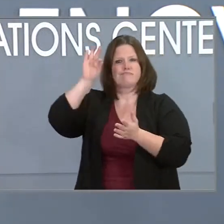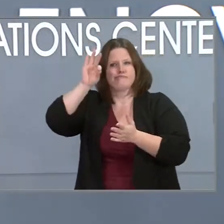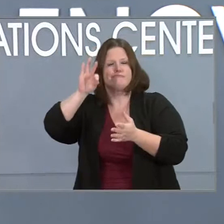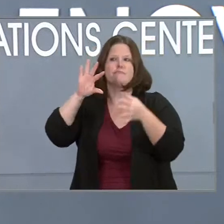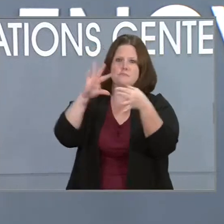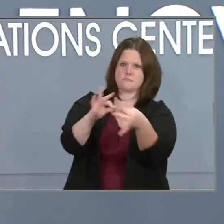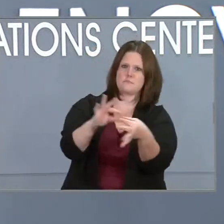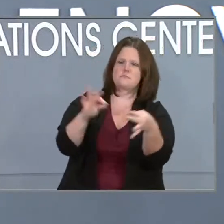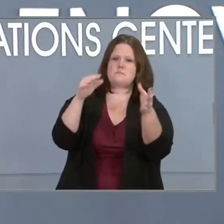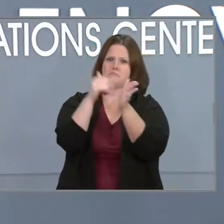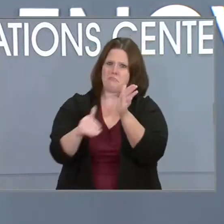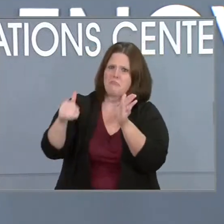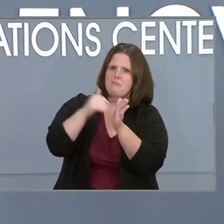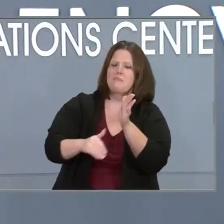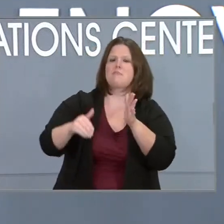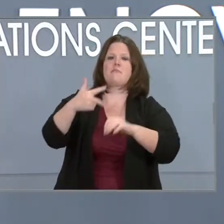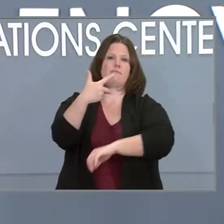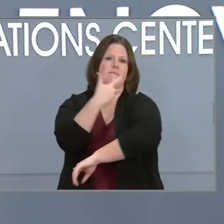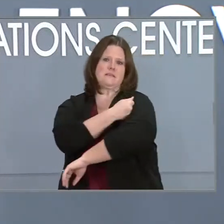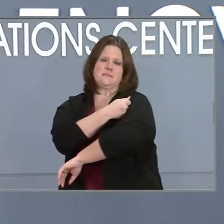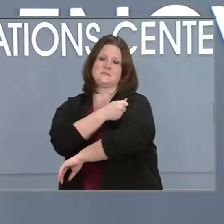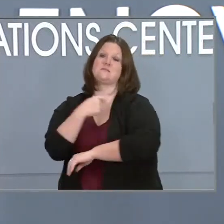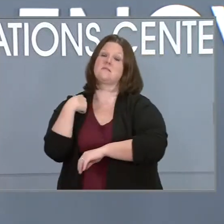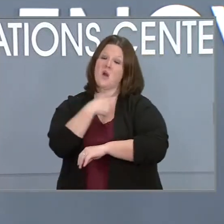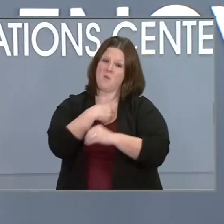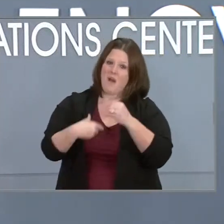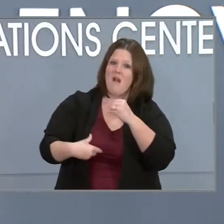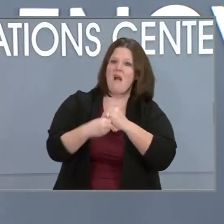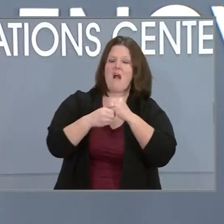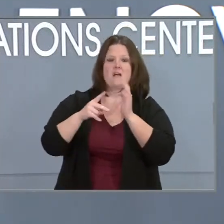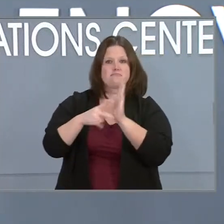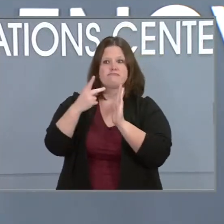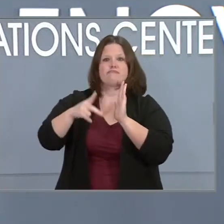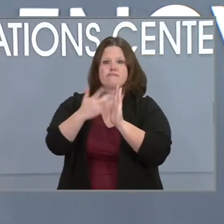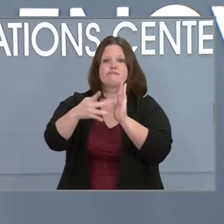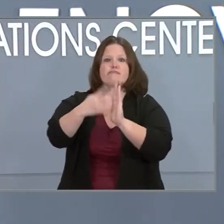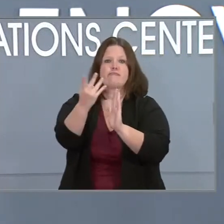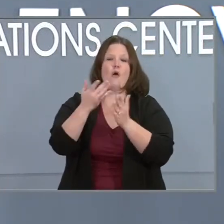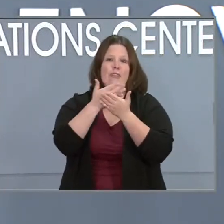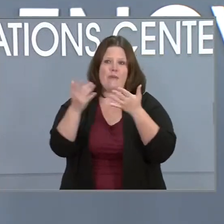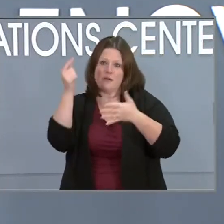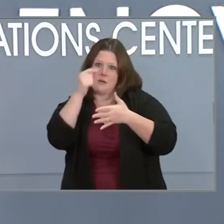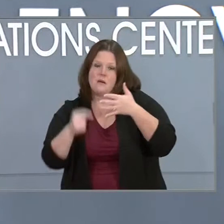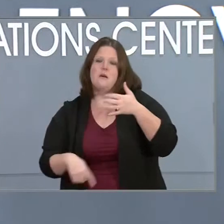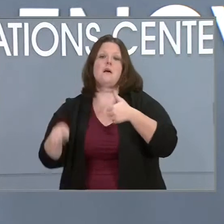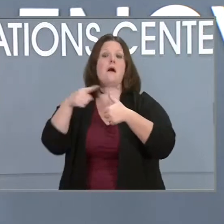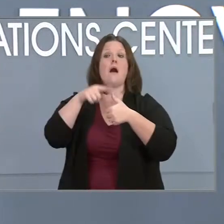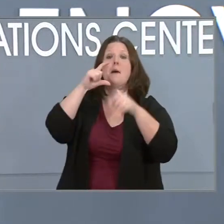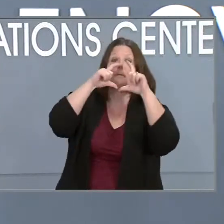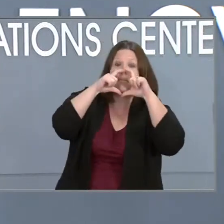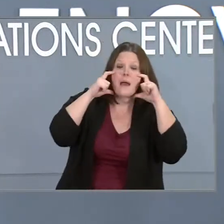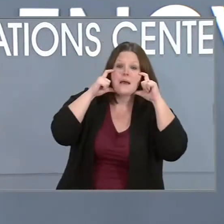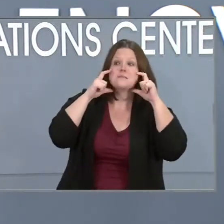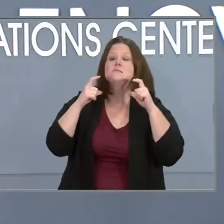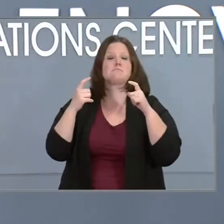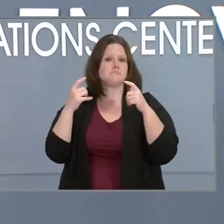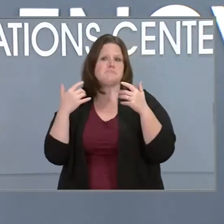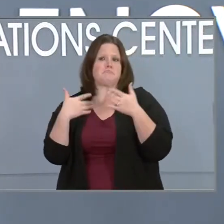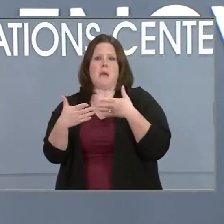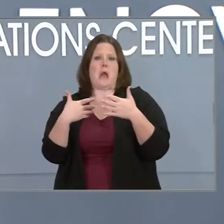important. But layers of protection are important here, as I mentioned. Thinking about wearing a mask, particularly if you're doing an outdoor event